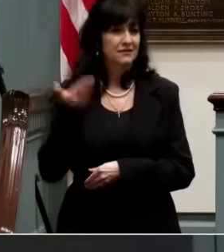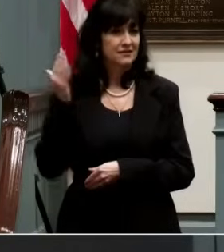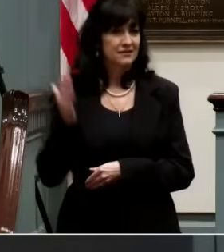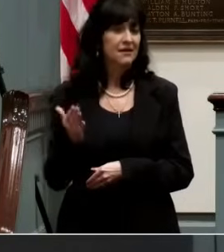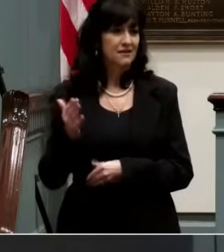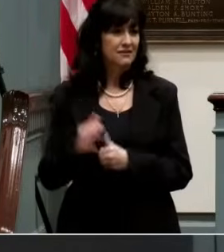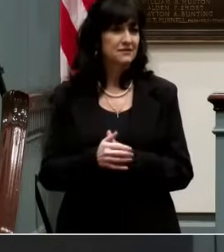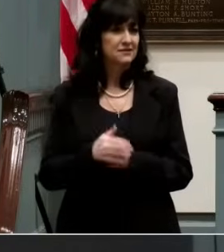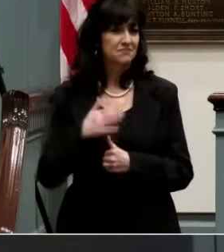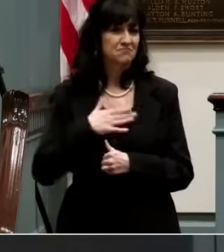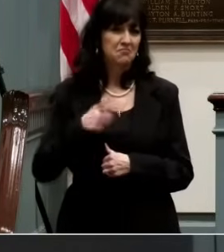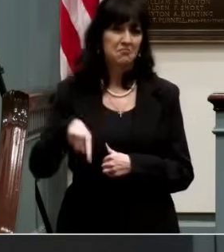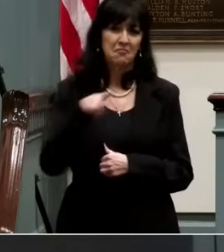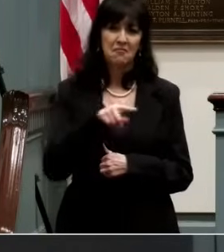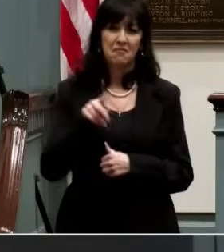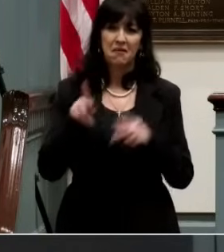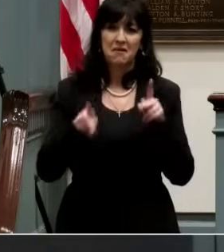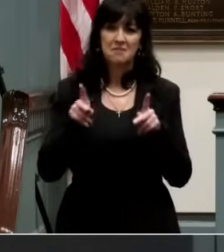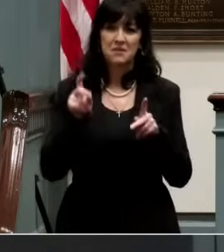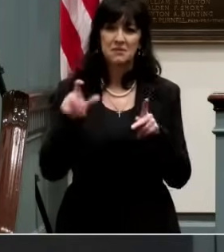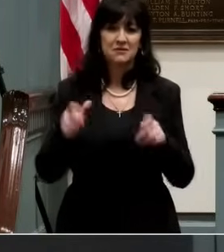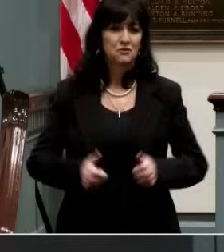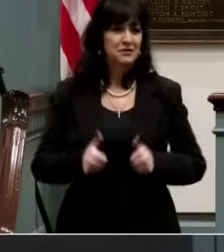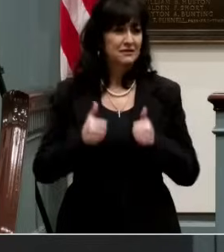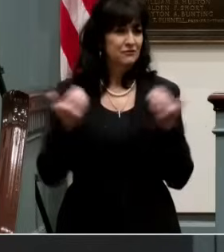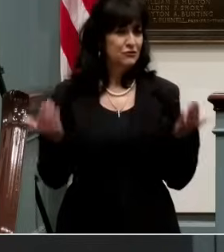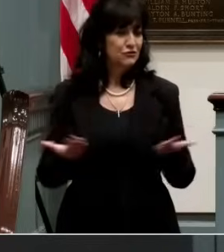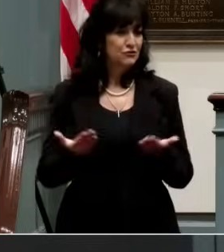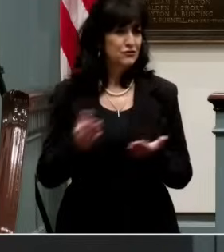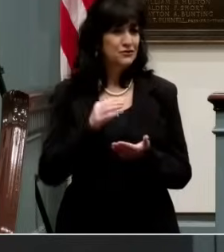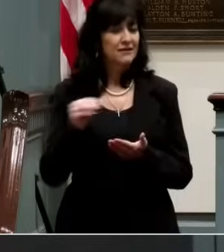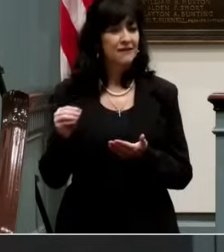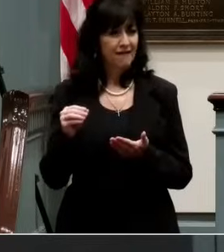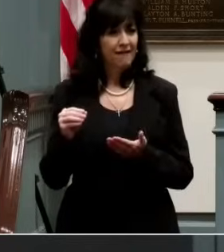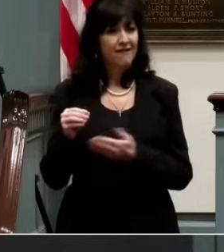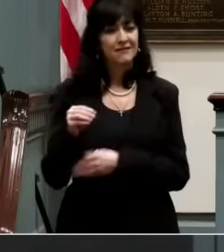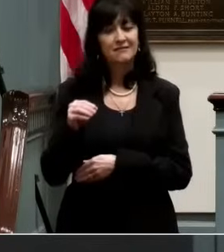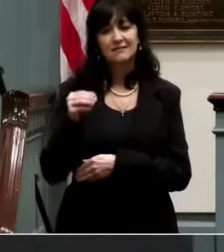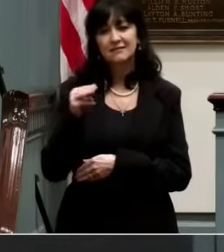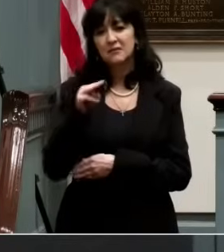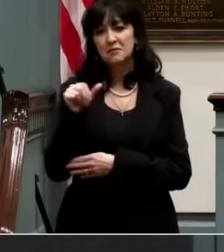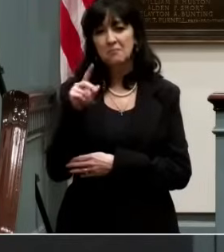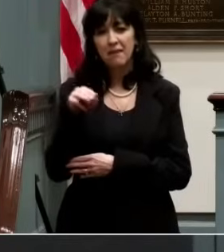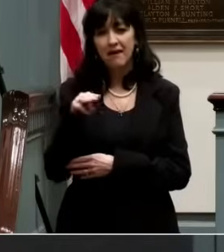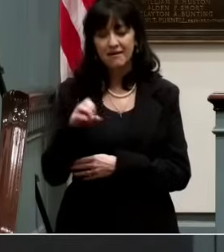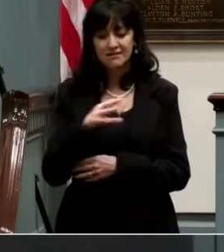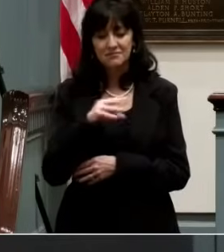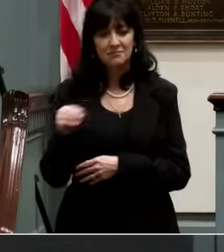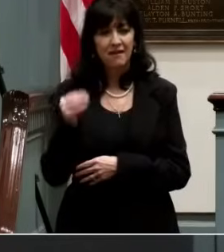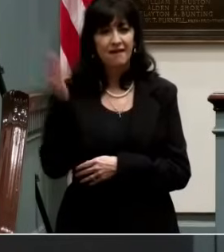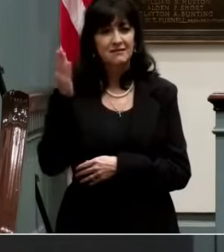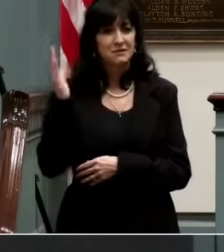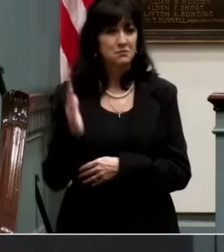Delawareans. Madam President, Mr. President Pro Tem, Mr. Speaker, thank you for inviting me into the chamber